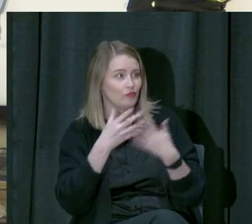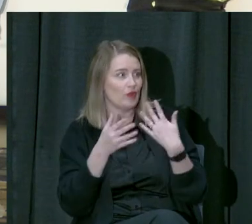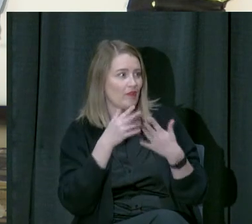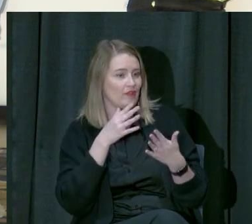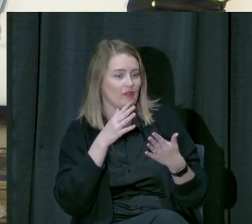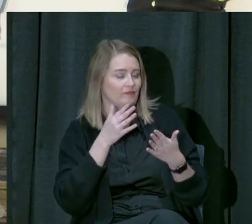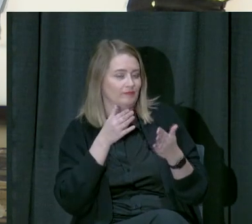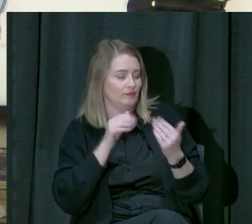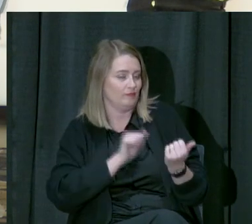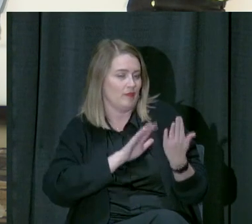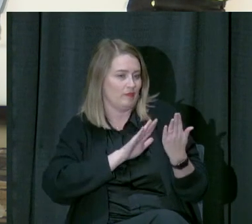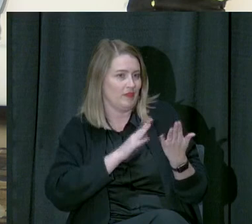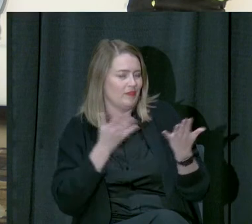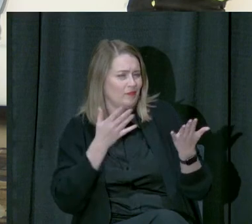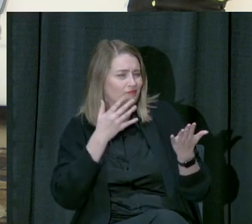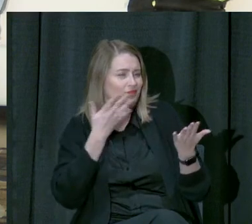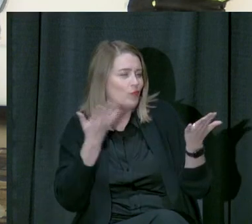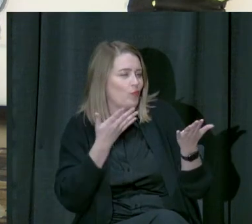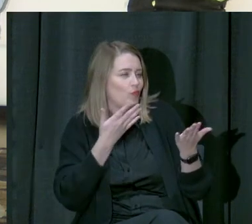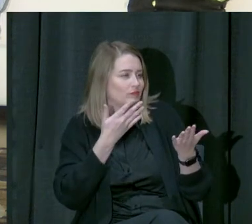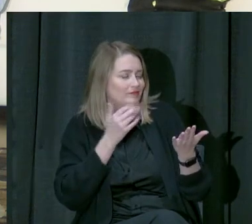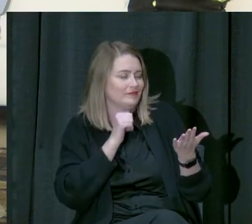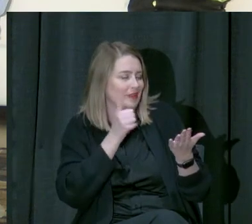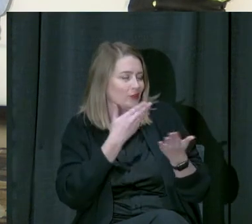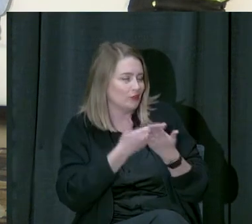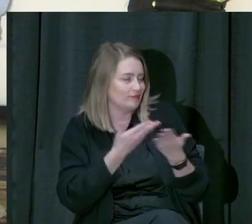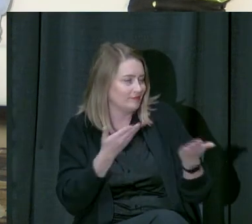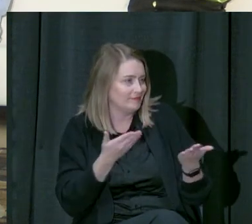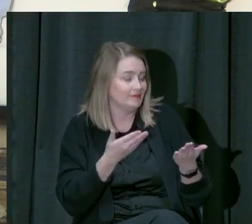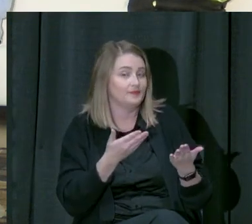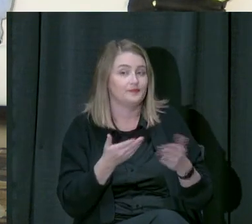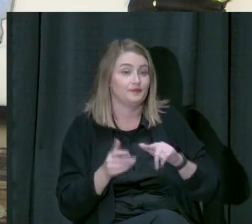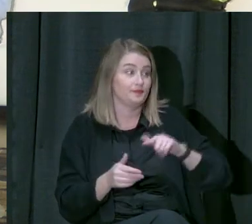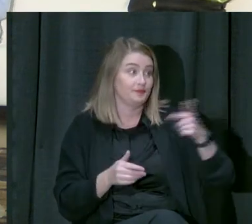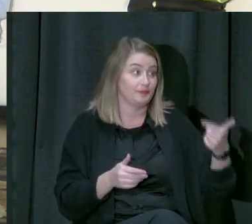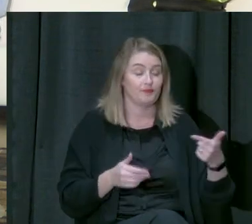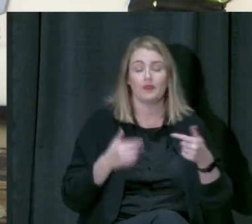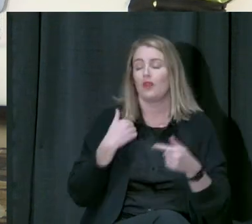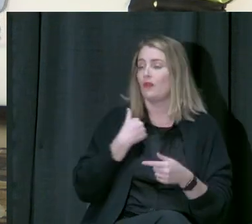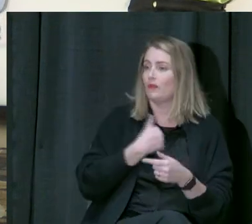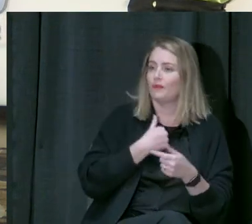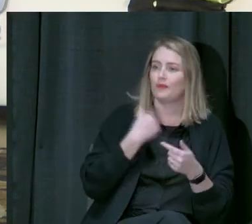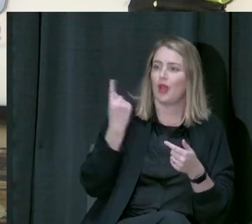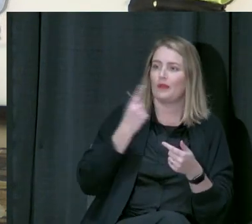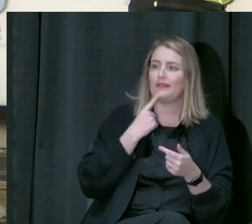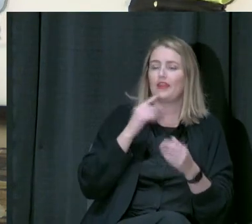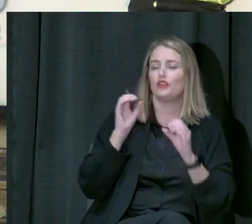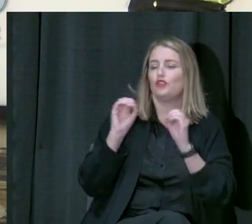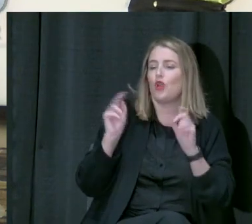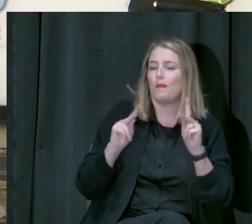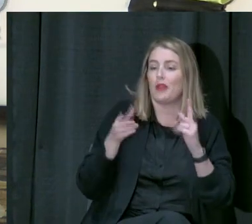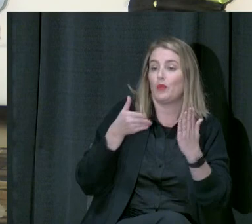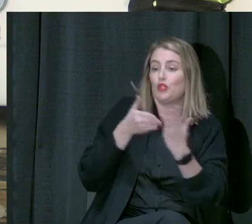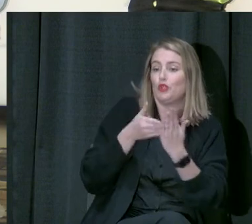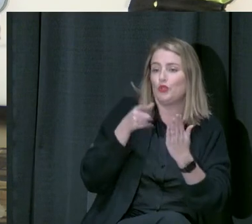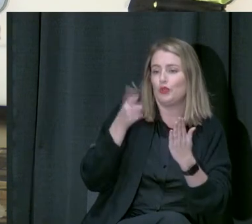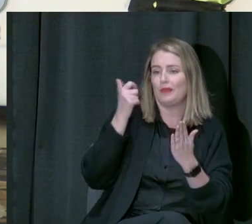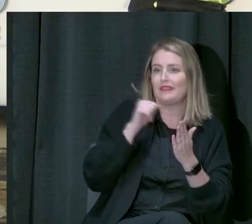using, what good is it, right? Well, you know, that the we always tell people, no one's going to sue you because you didn't